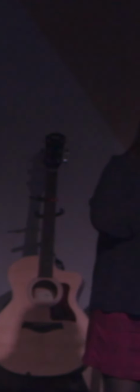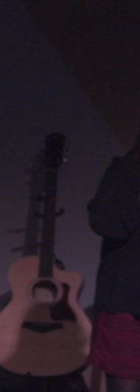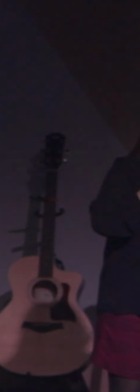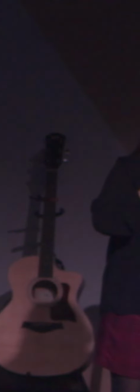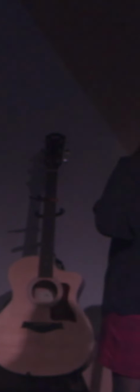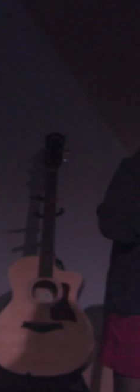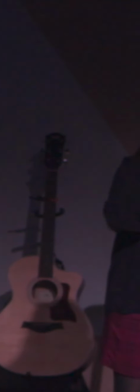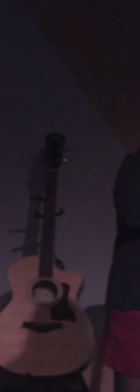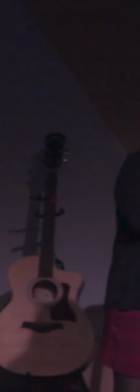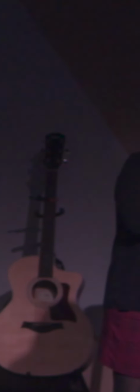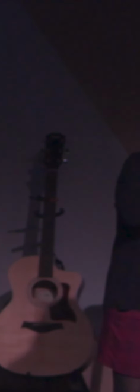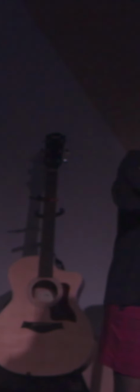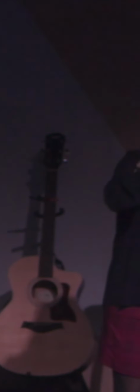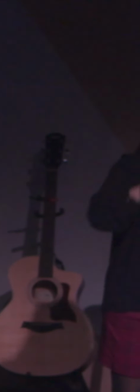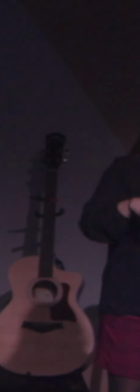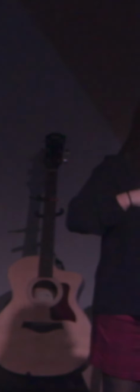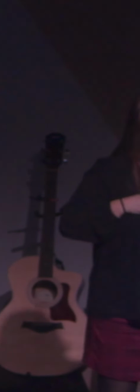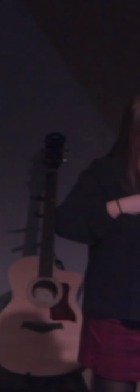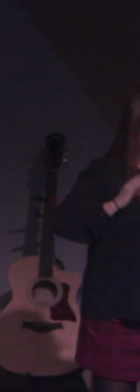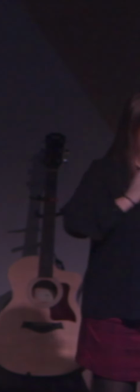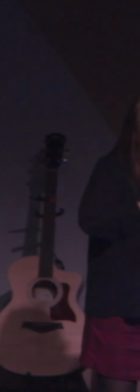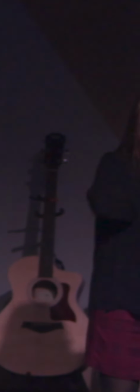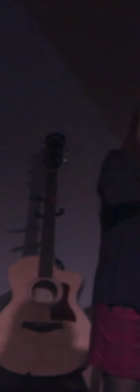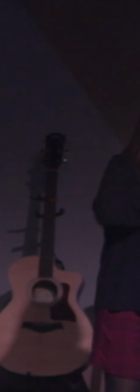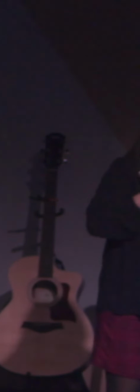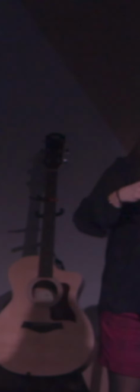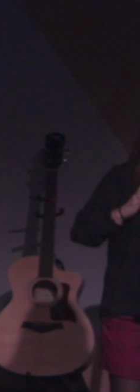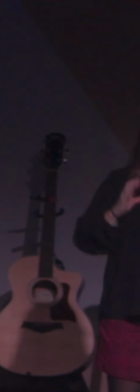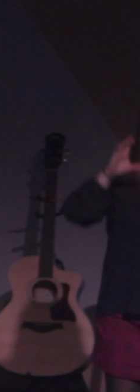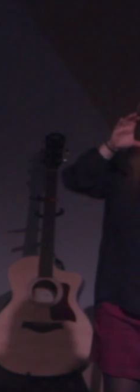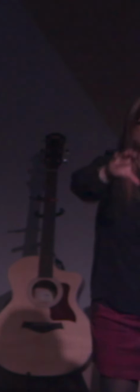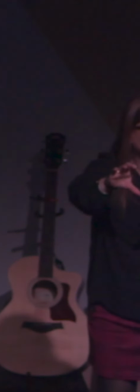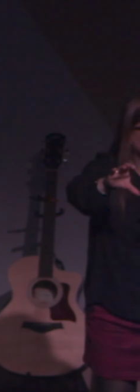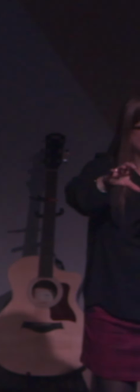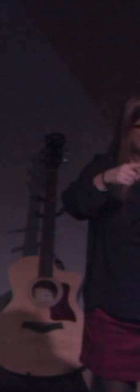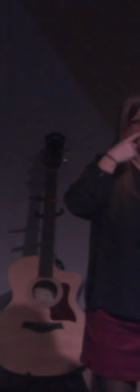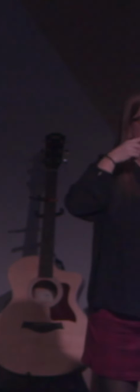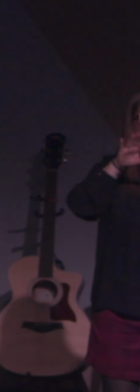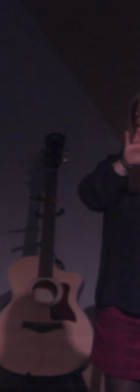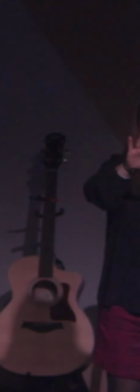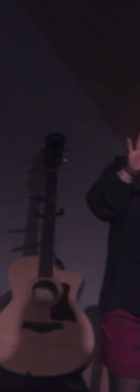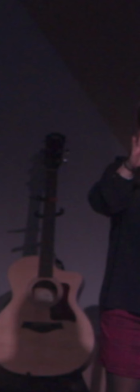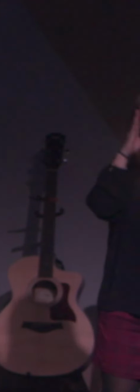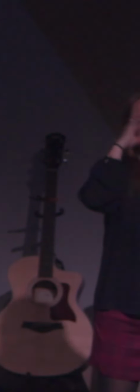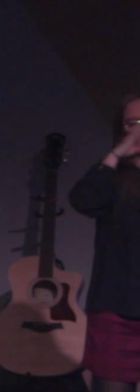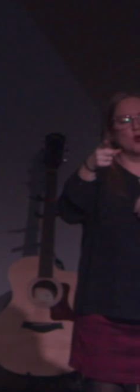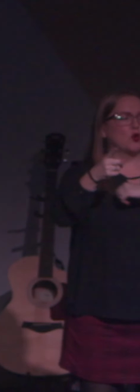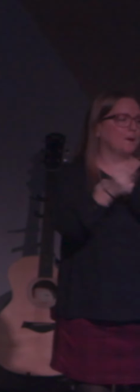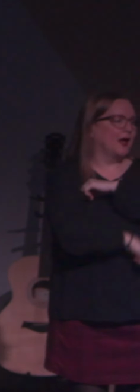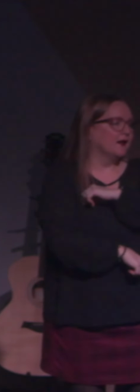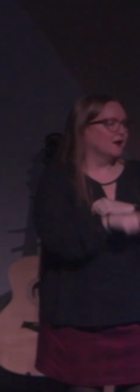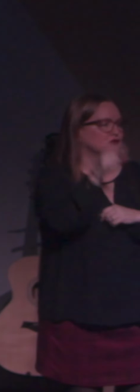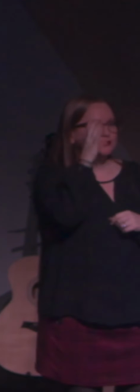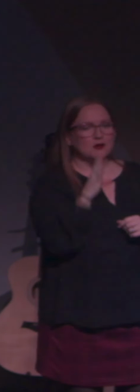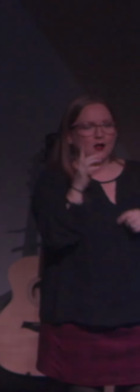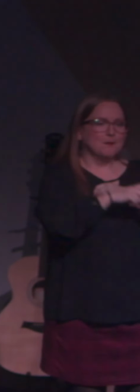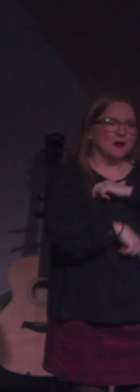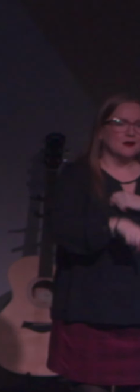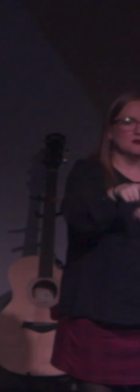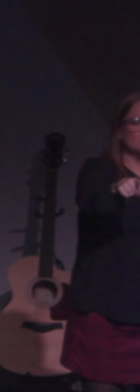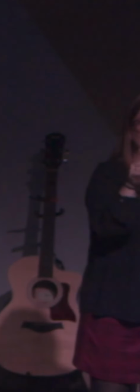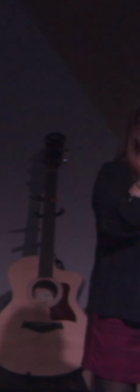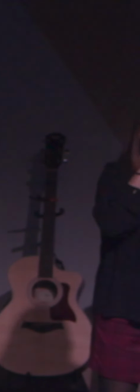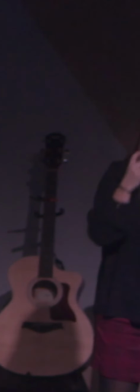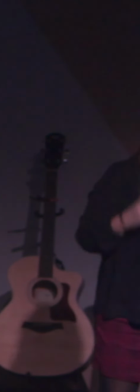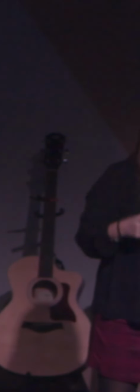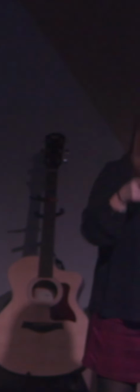It was our sorrows that weighed him down. And we thought his troubles were a punishment from God, a punishment for his own